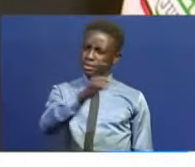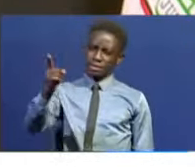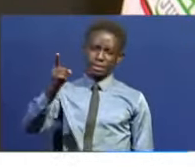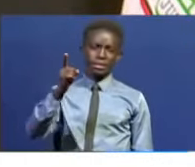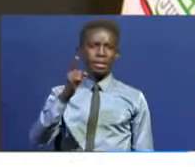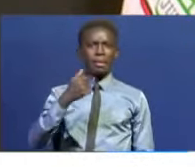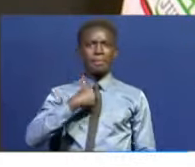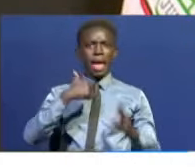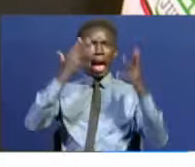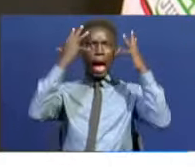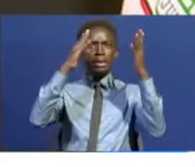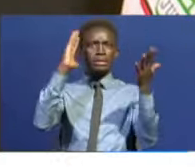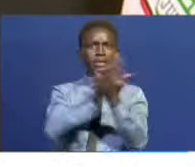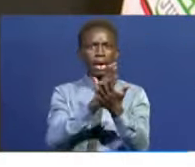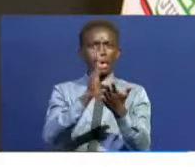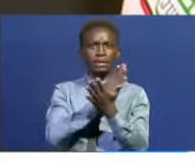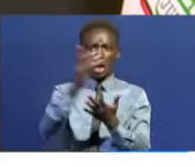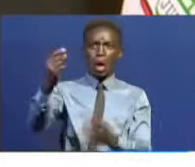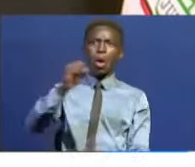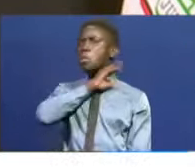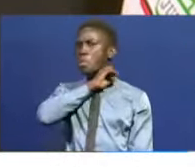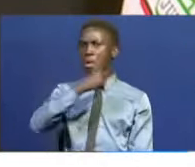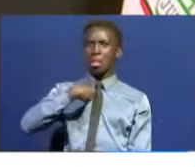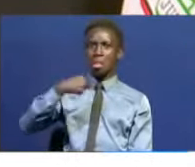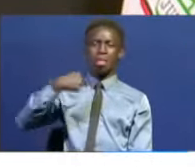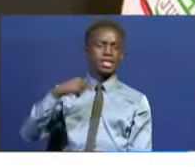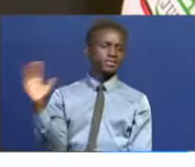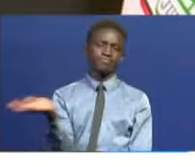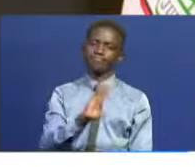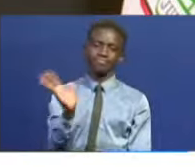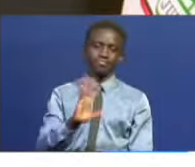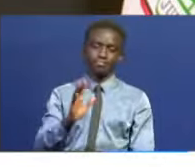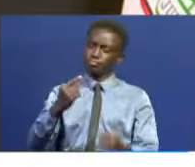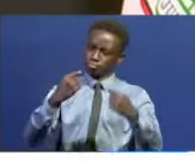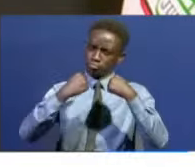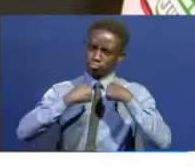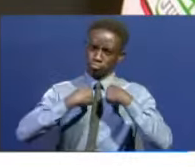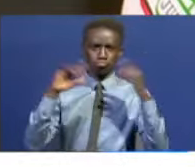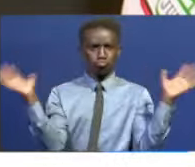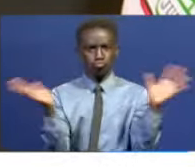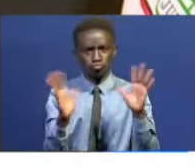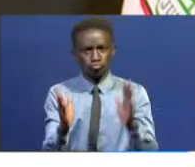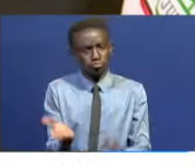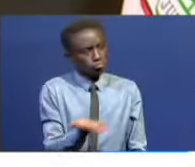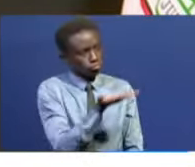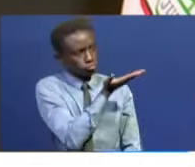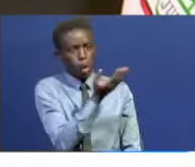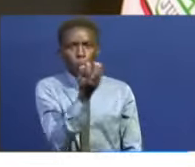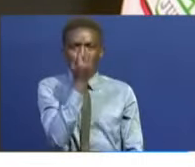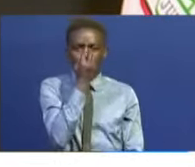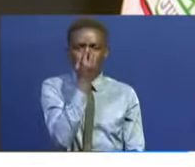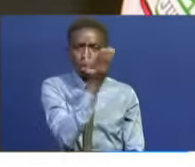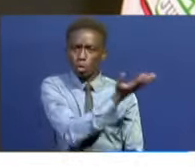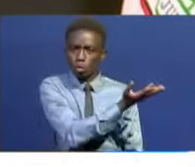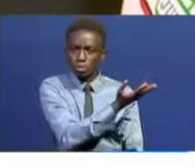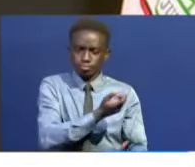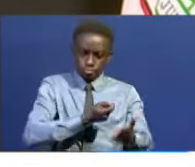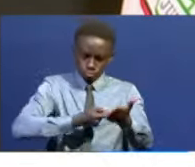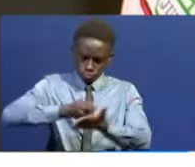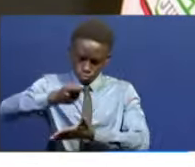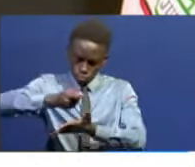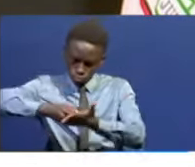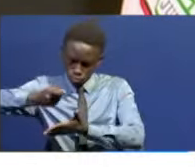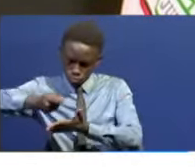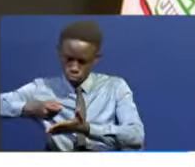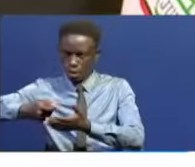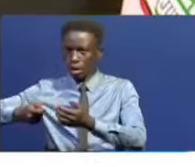shares. It is not me. It is my boss, President William Ruto, who appended his signature with